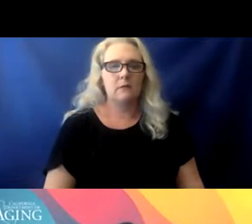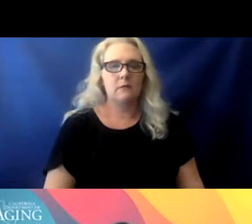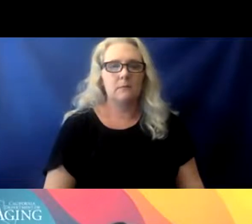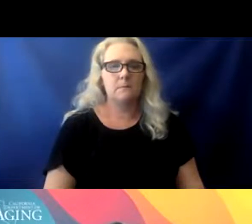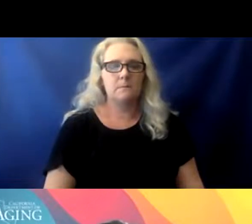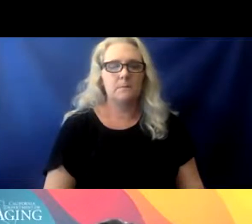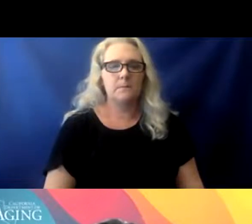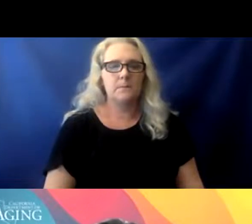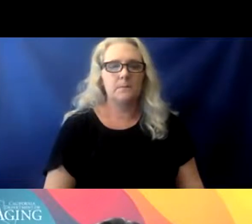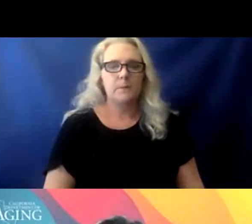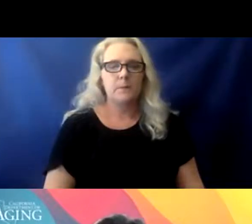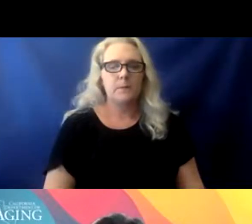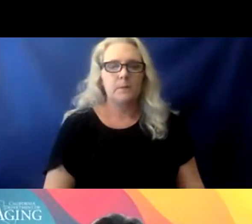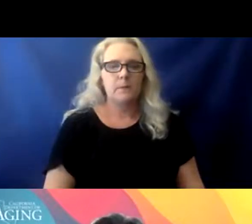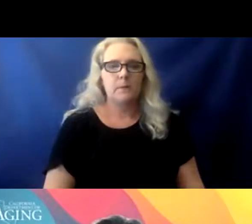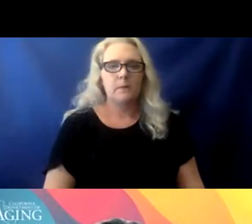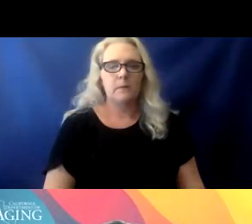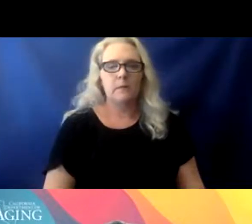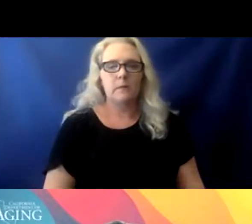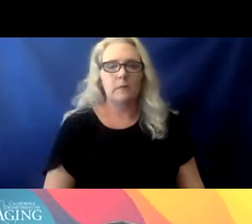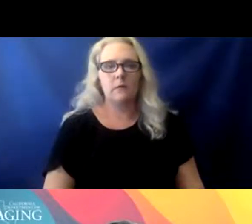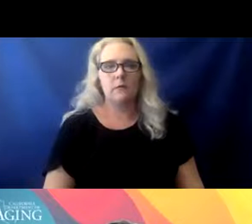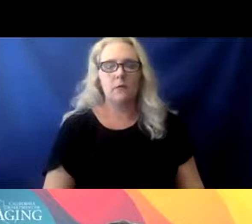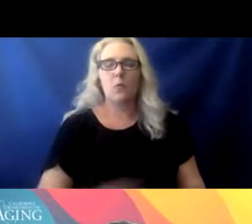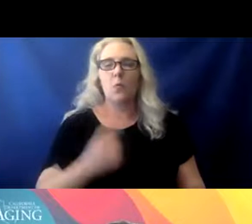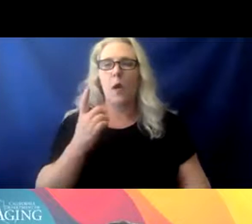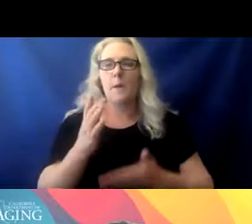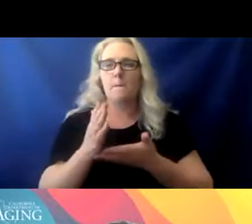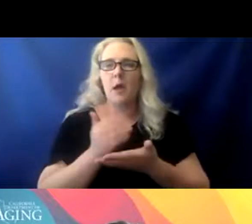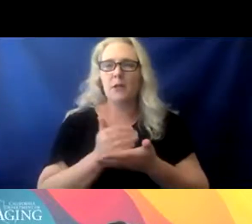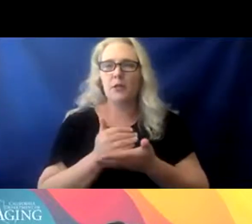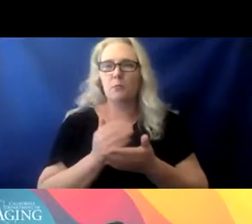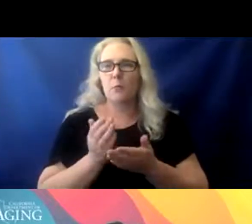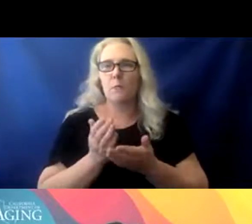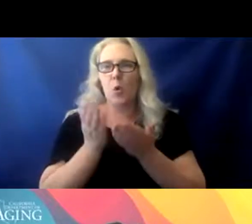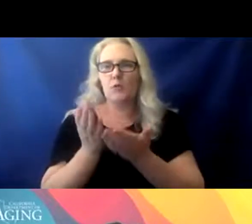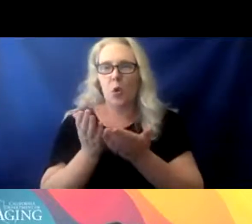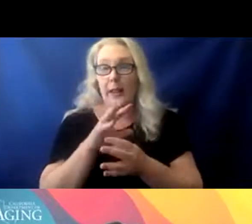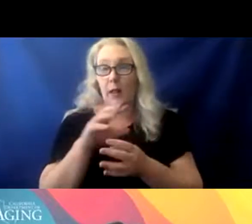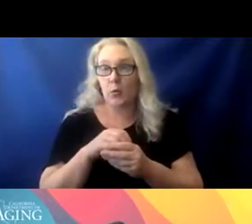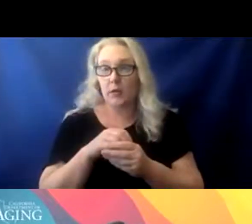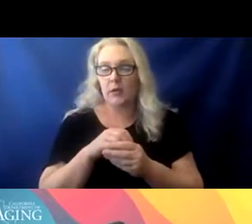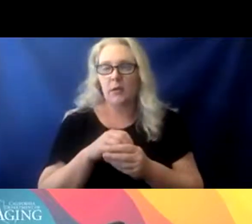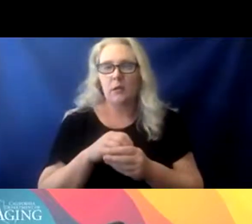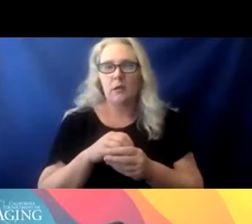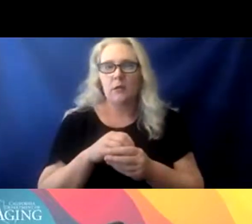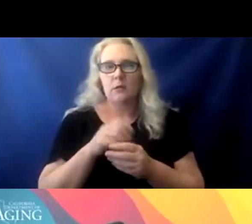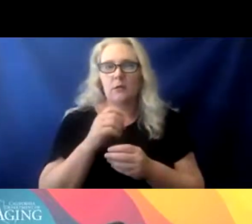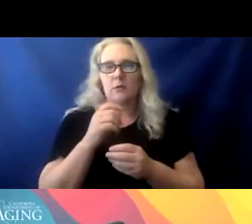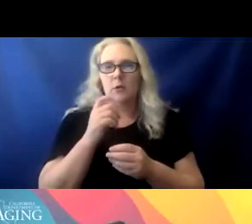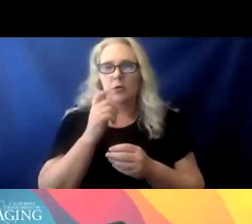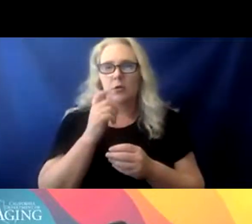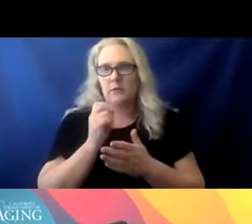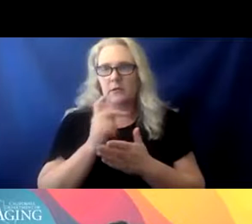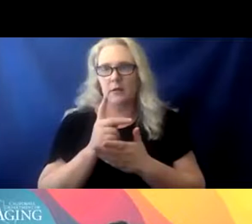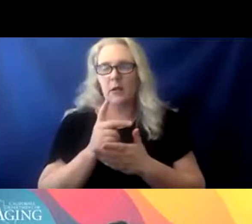we mentioned earlier that one of the budget proposals that's included just enacted is